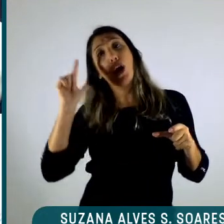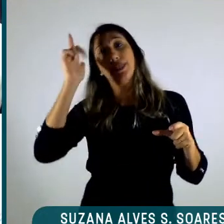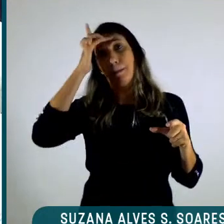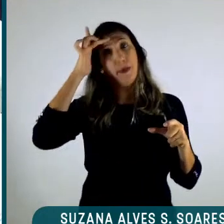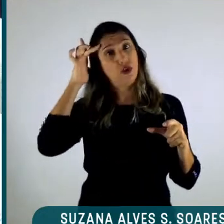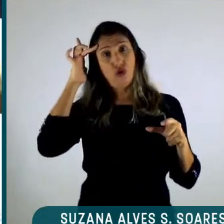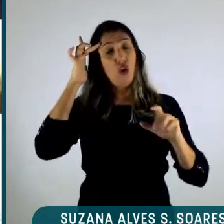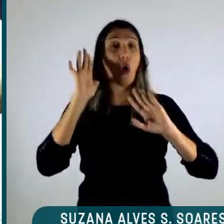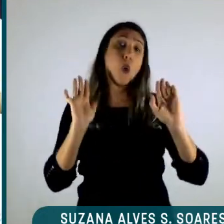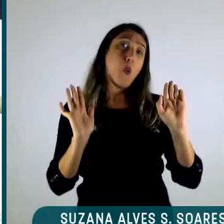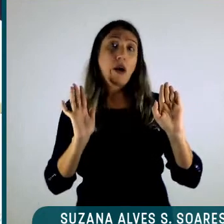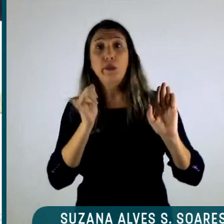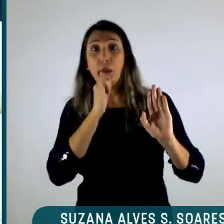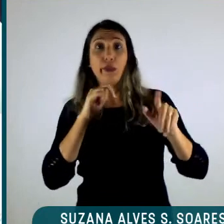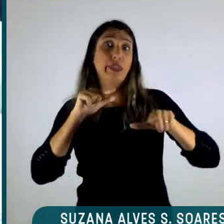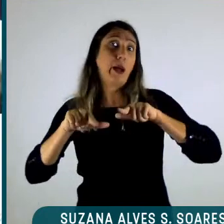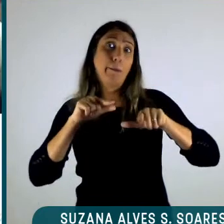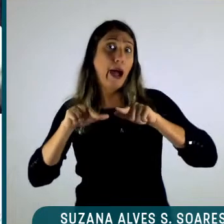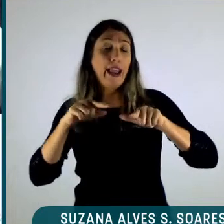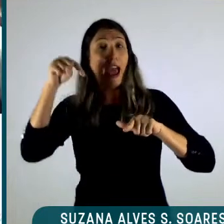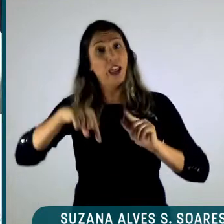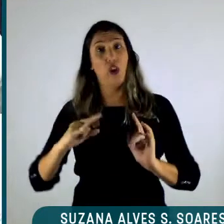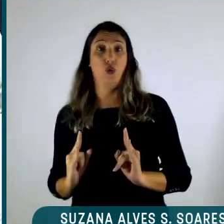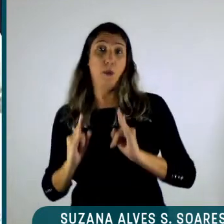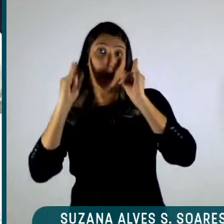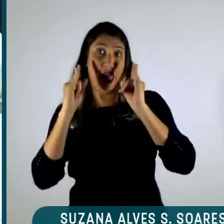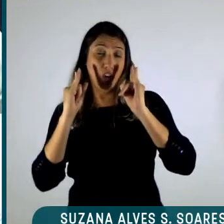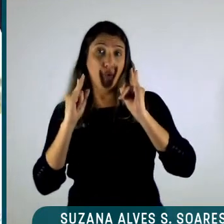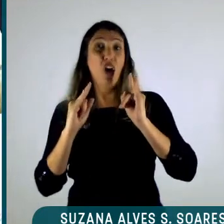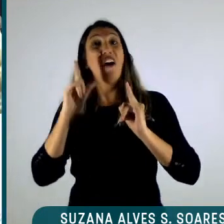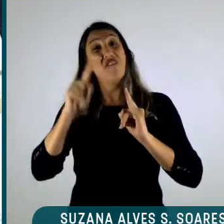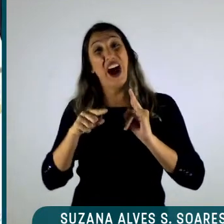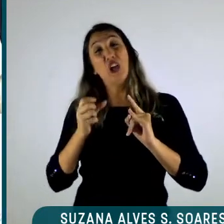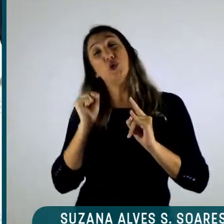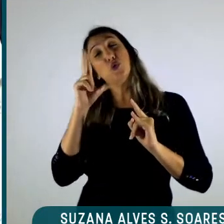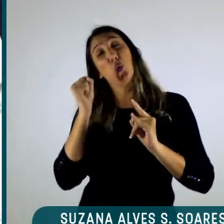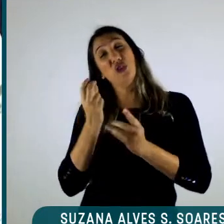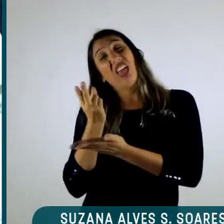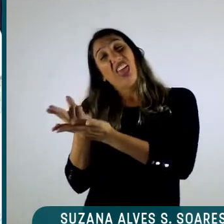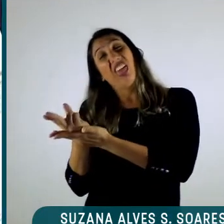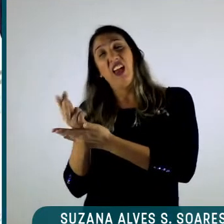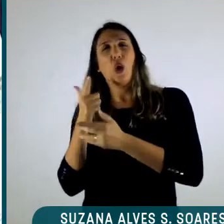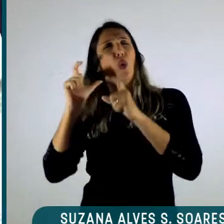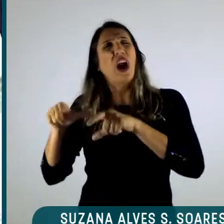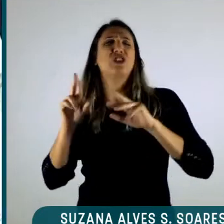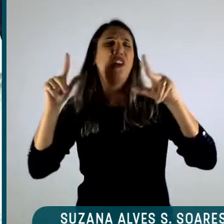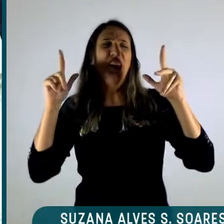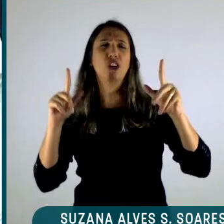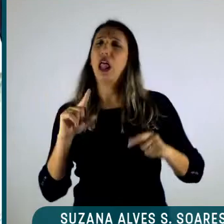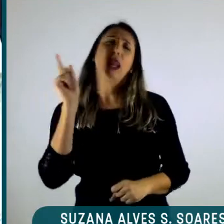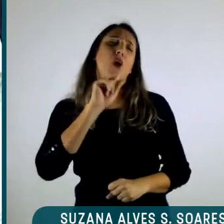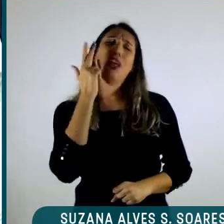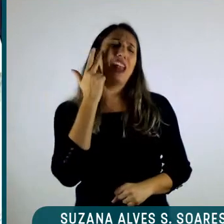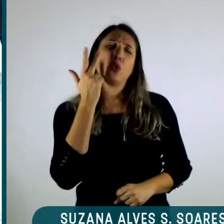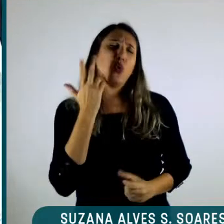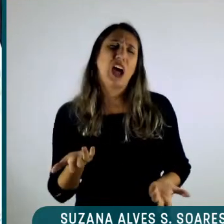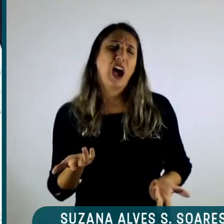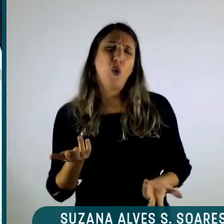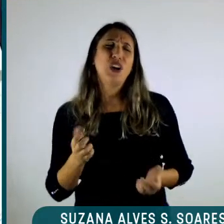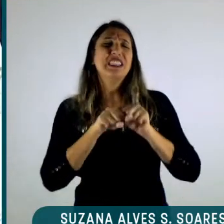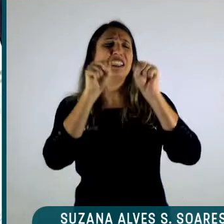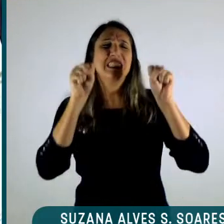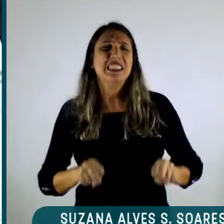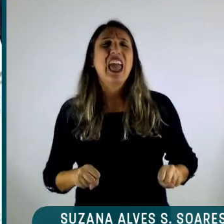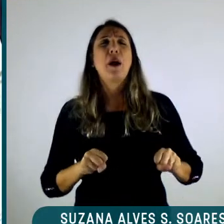certain place, and someone else who works in my building will go to the Brazilian health system. This is